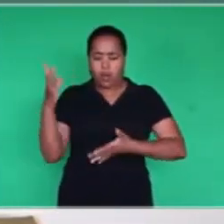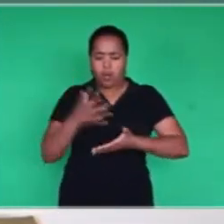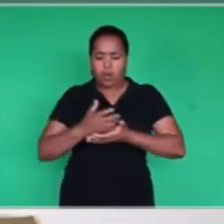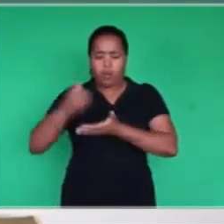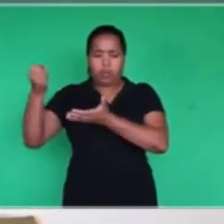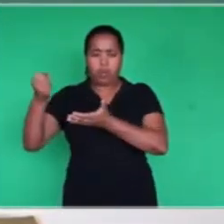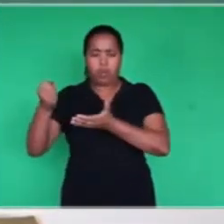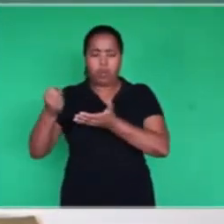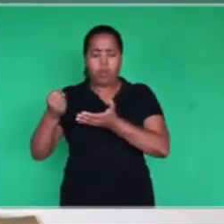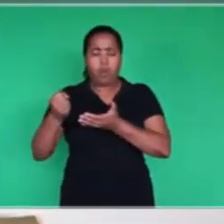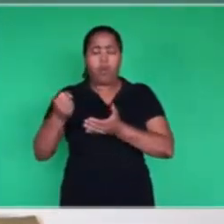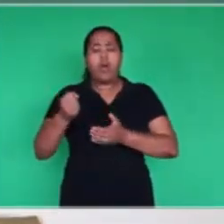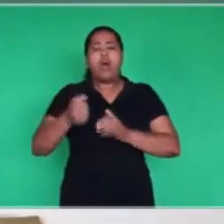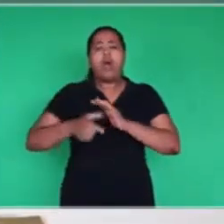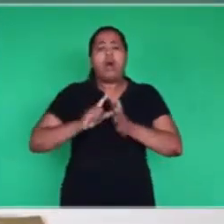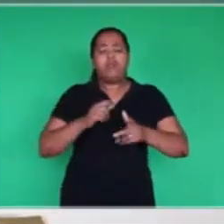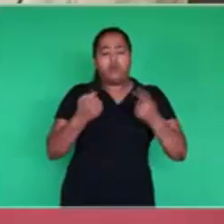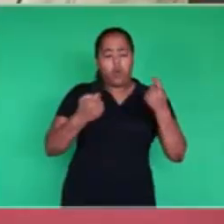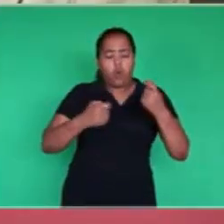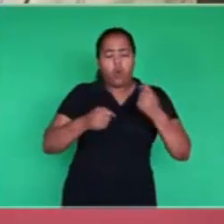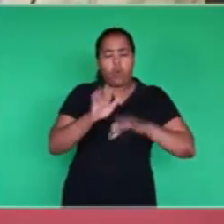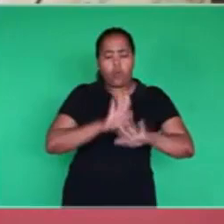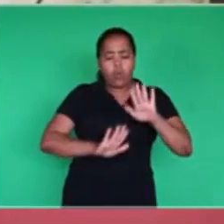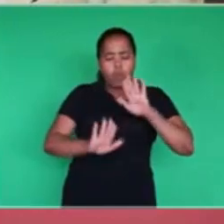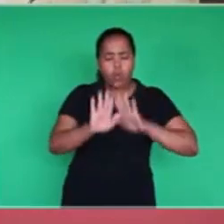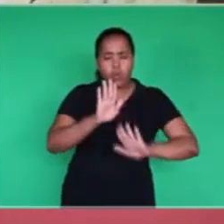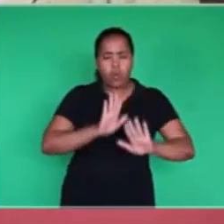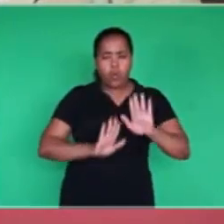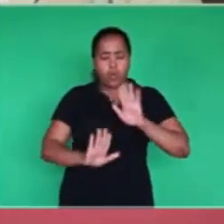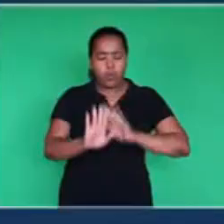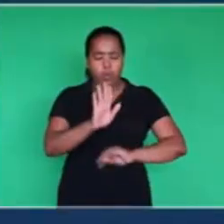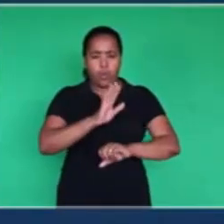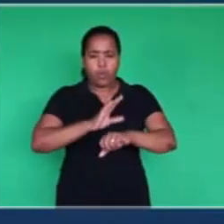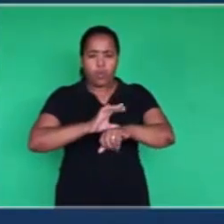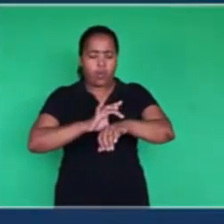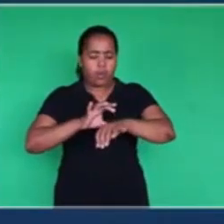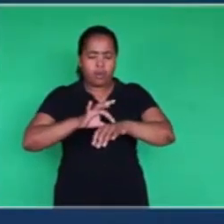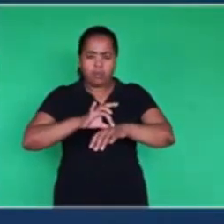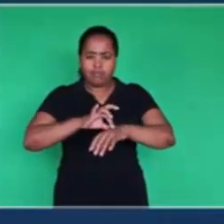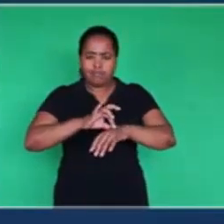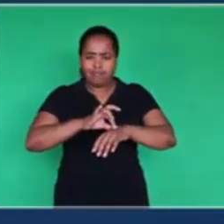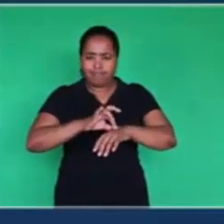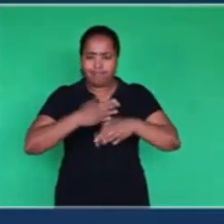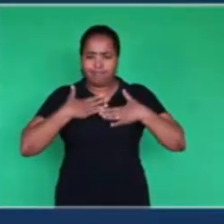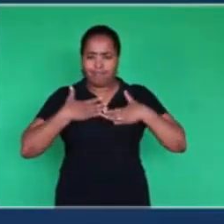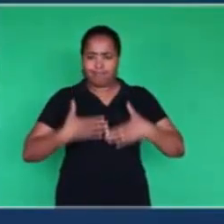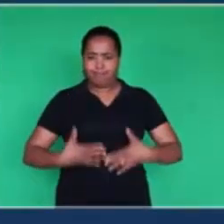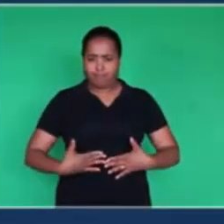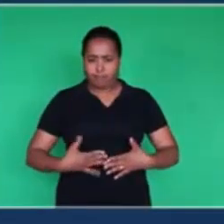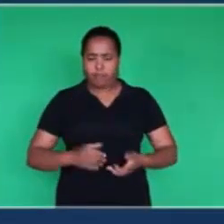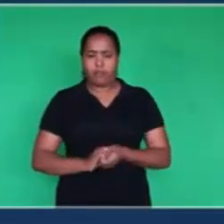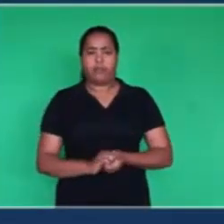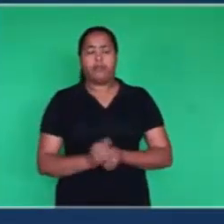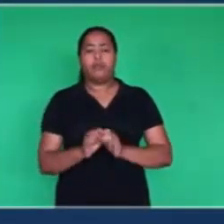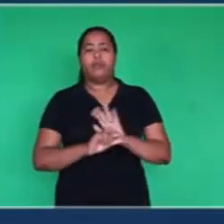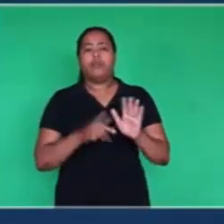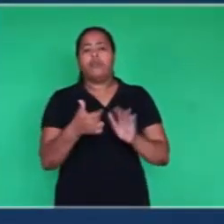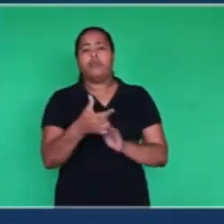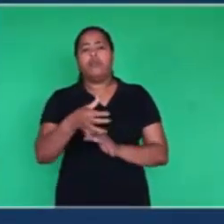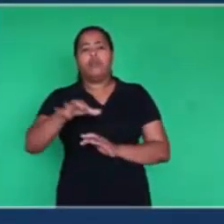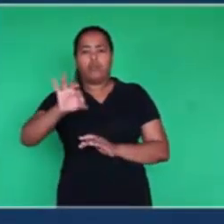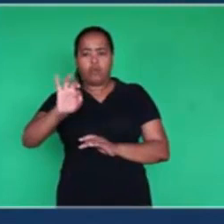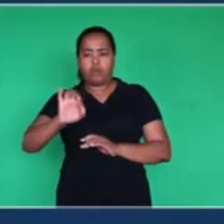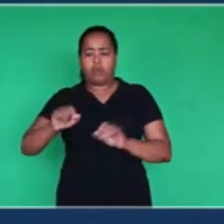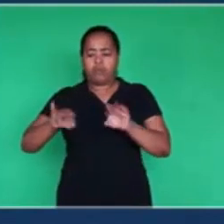22. The word of God says, "You shall be filled at my table with horses and riders, with